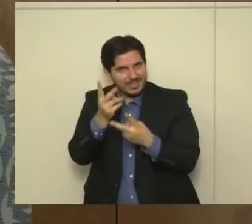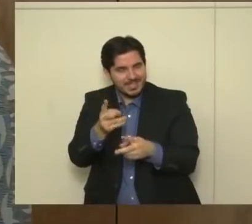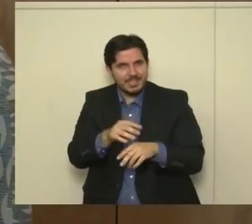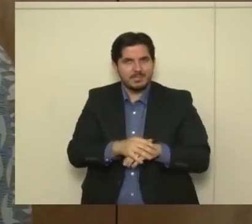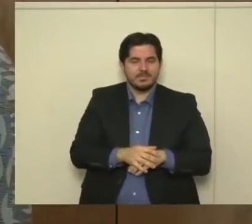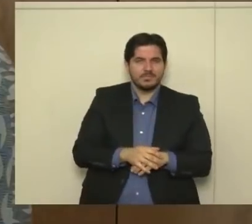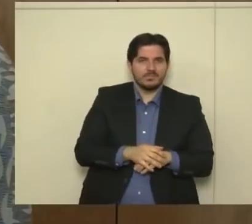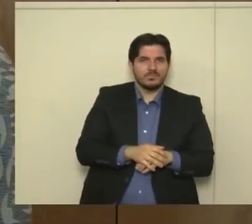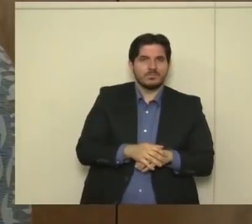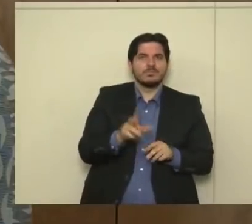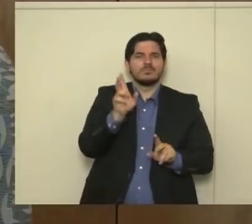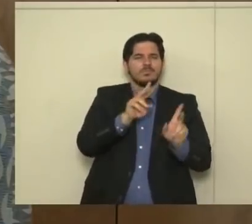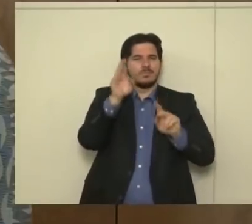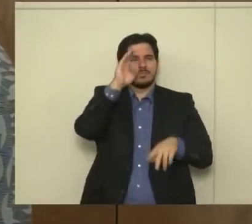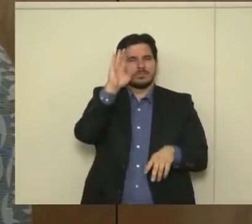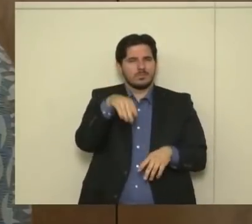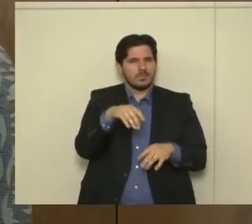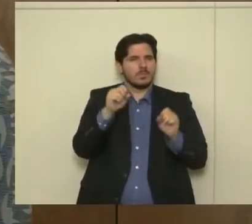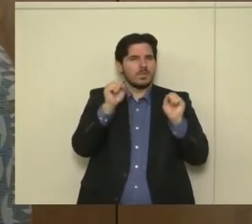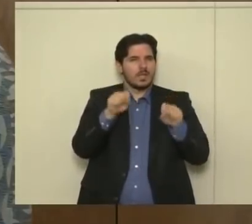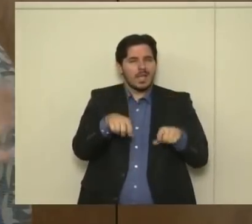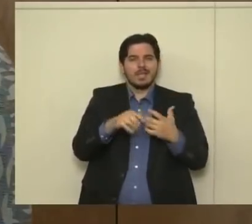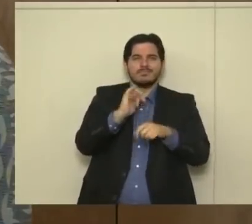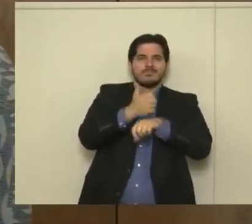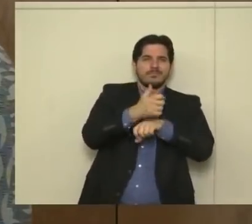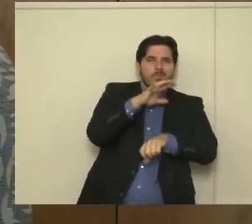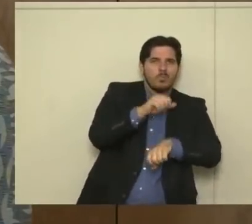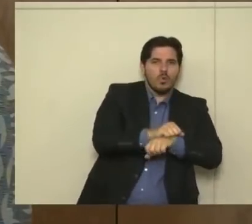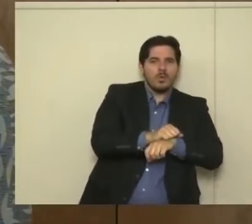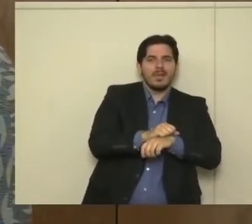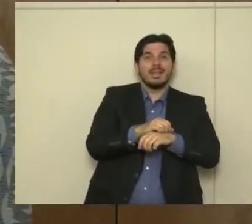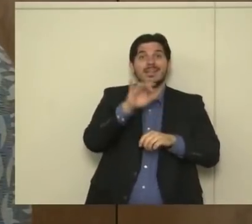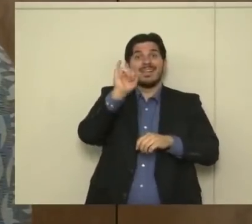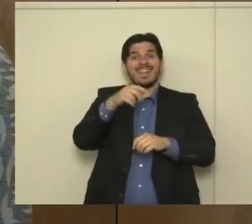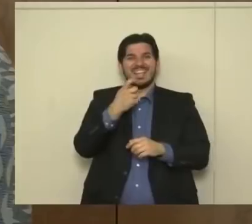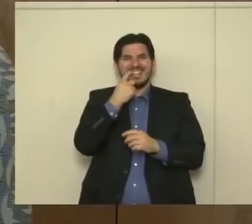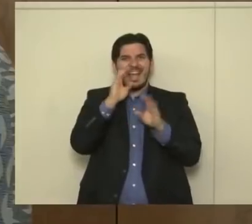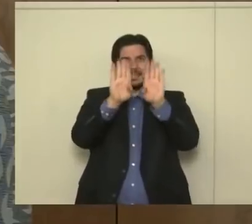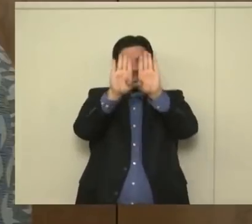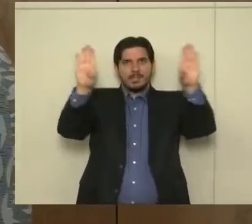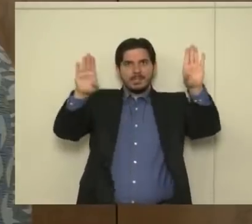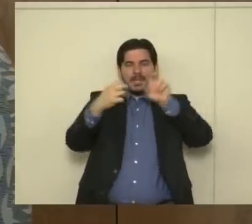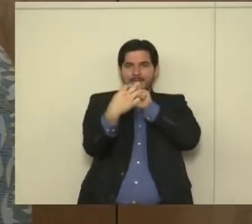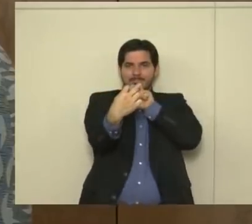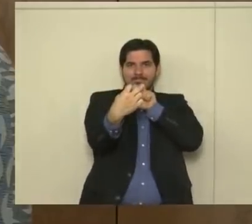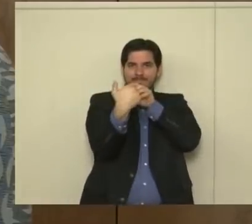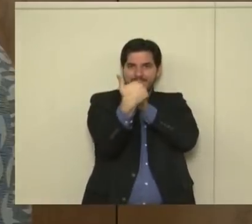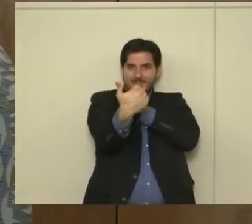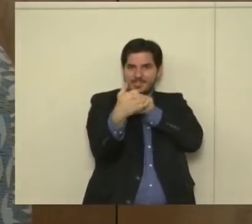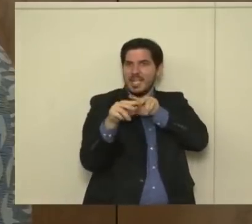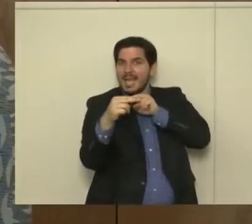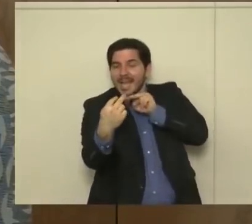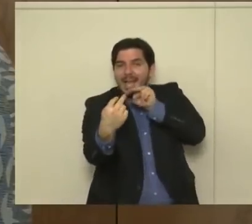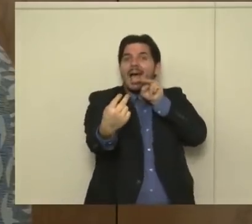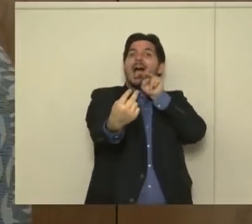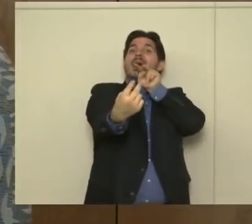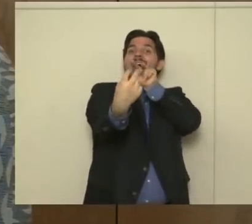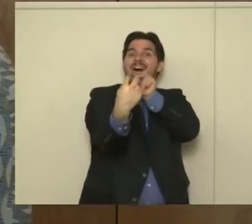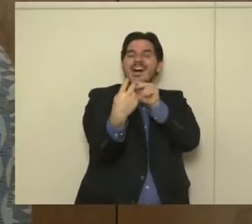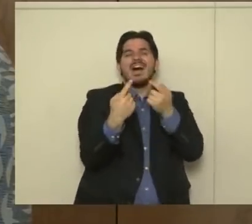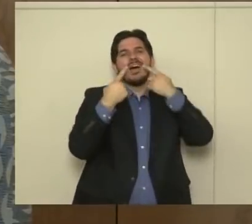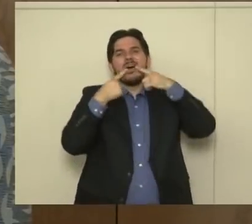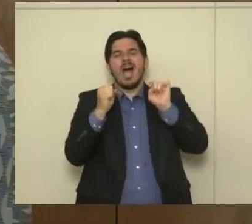know that they can do that. They're making appointments. They're building the plexiglass visitation devices